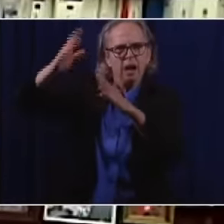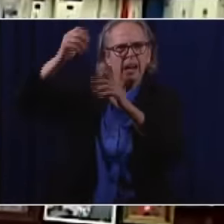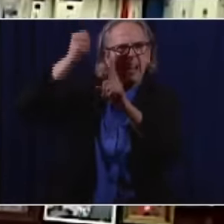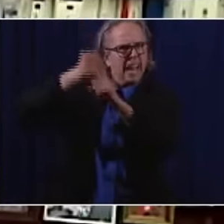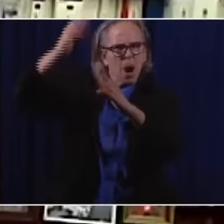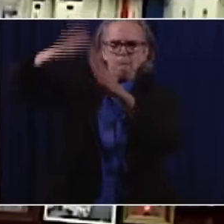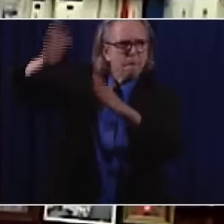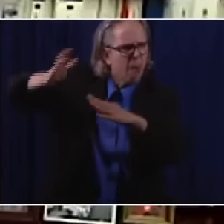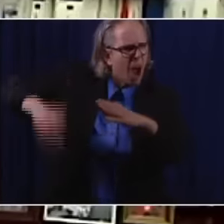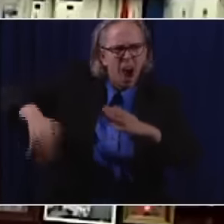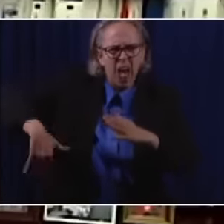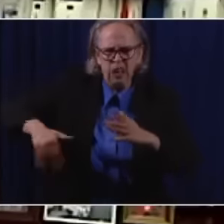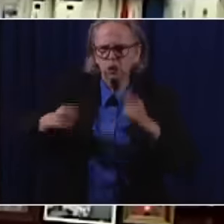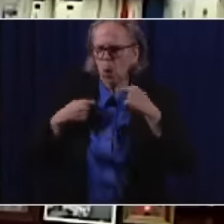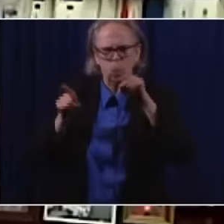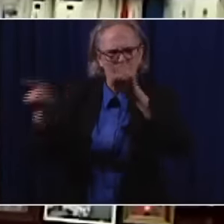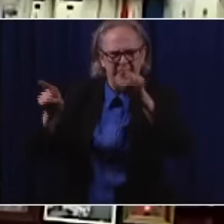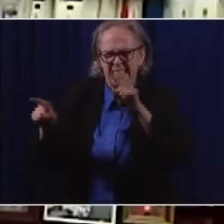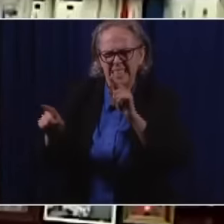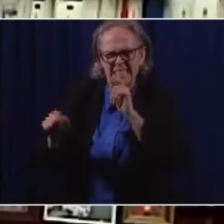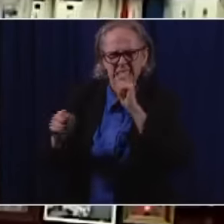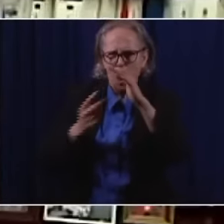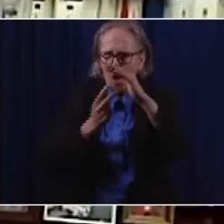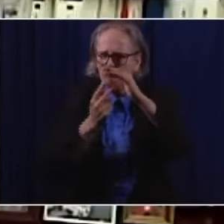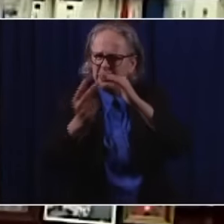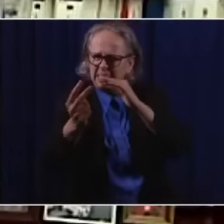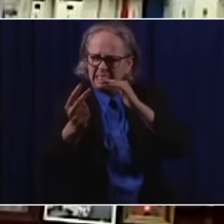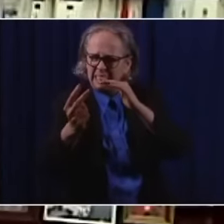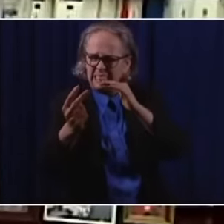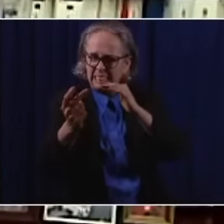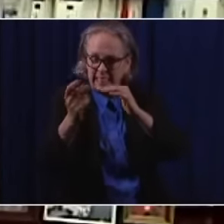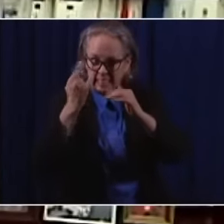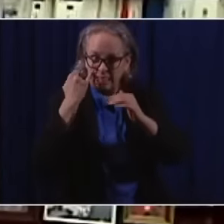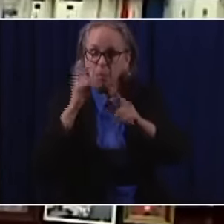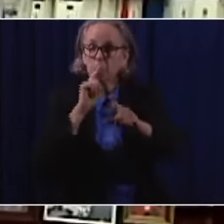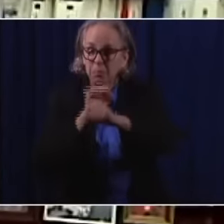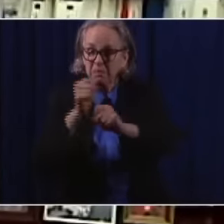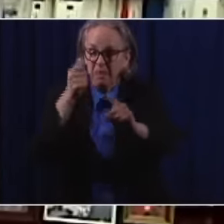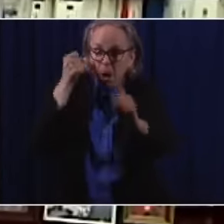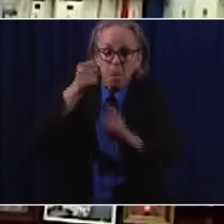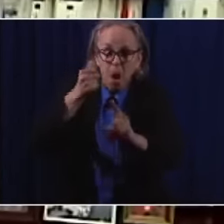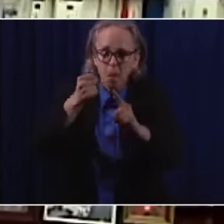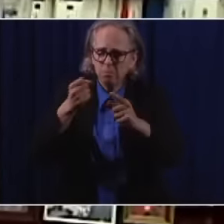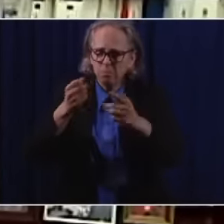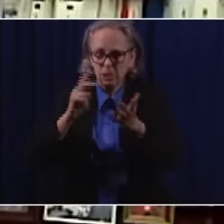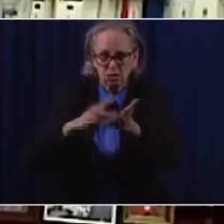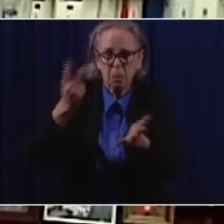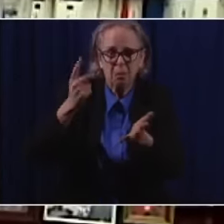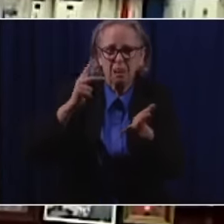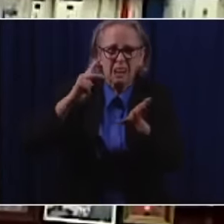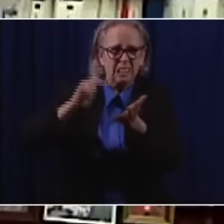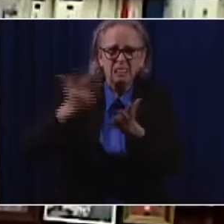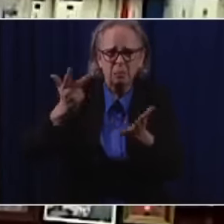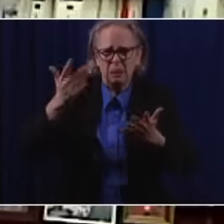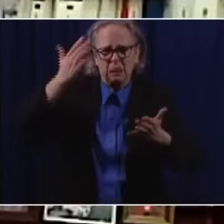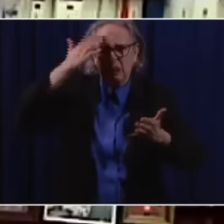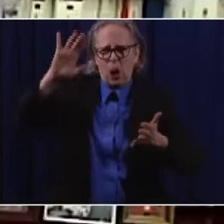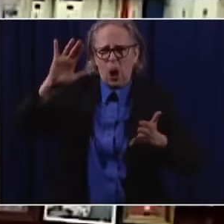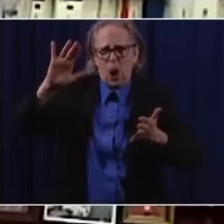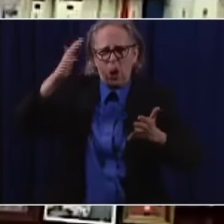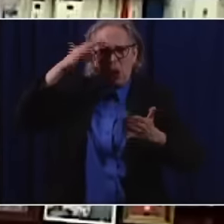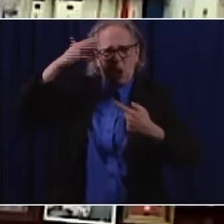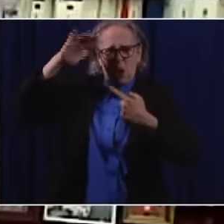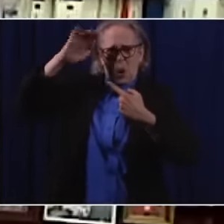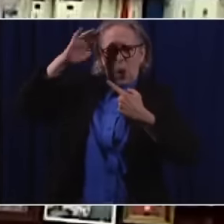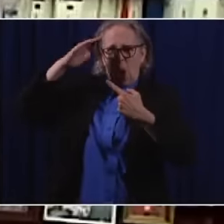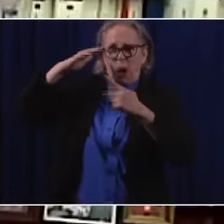double or triple the numbers we have now, not saying that's where it's going to go, but at this point, we just don't know where it's going to top out. So right